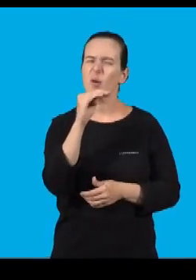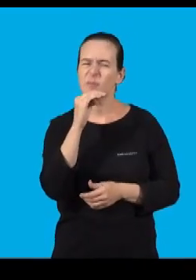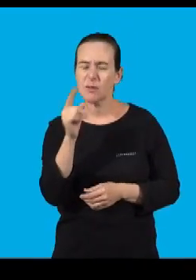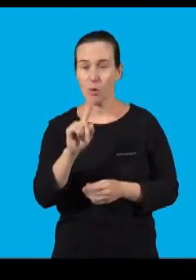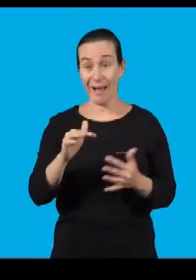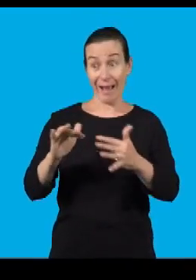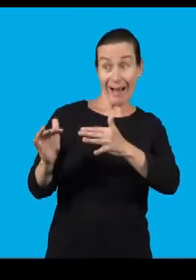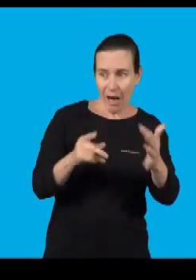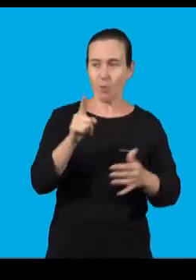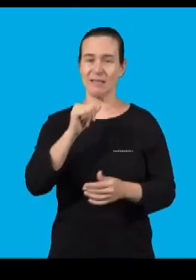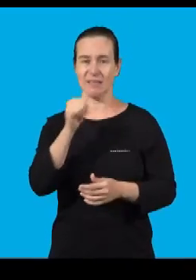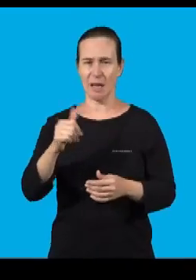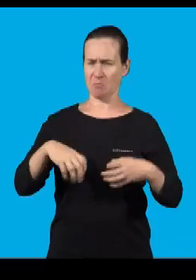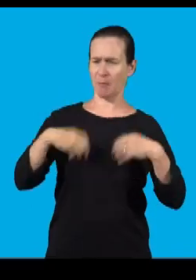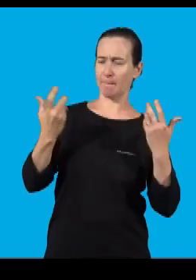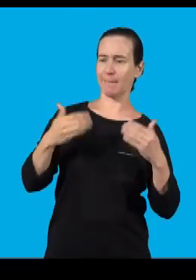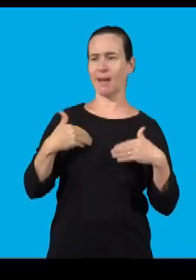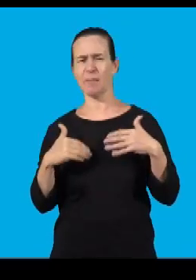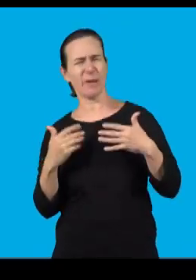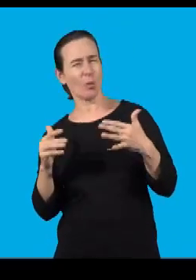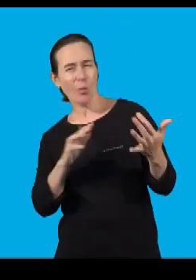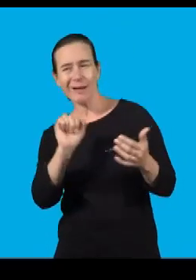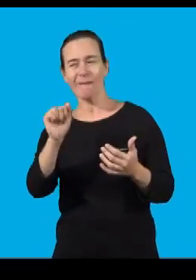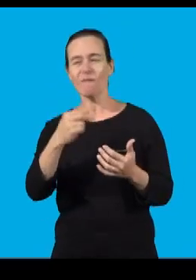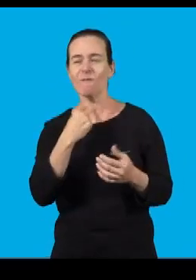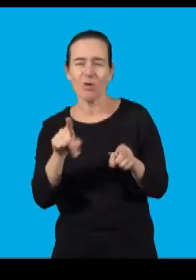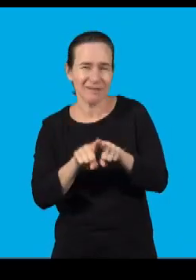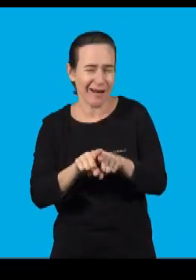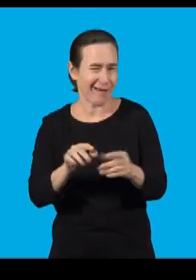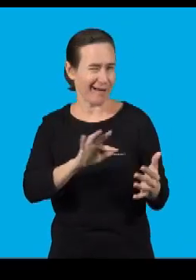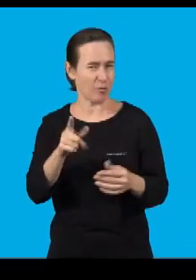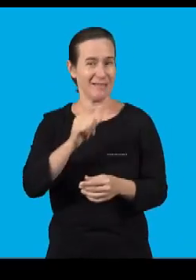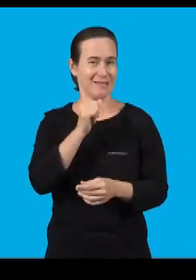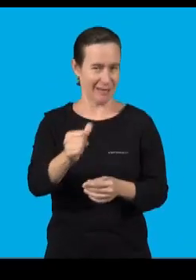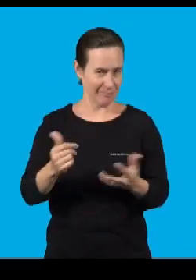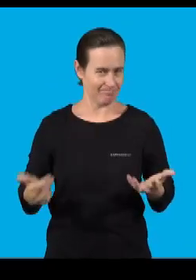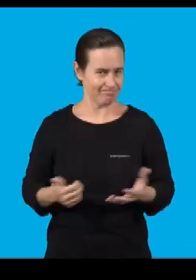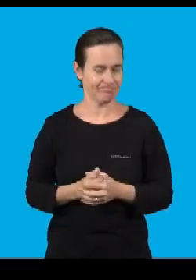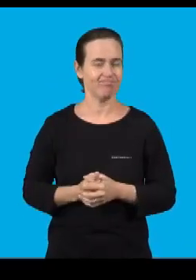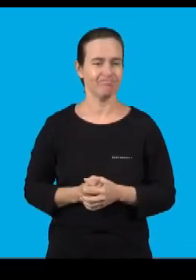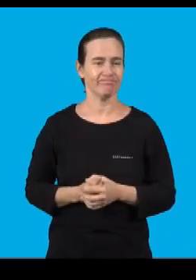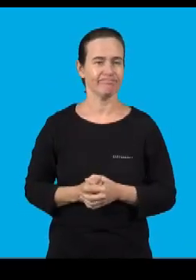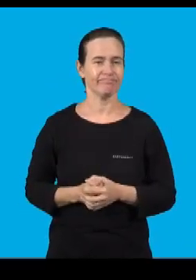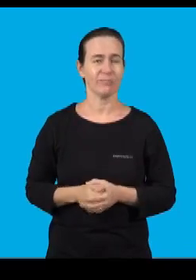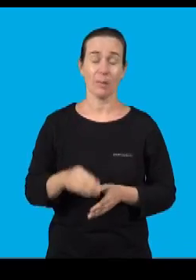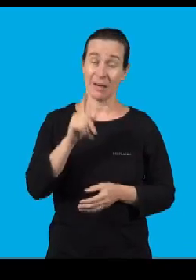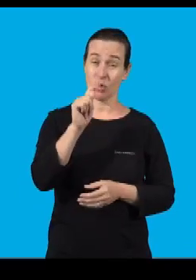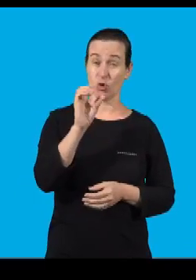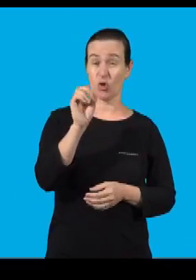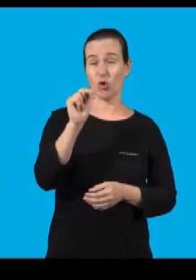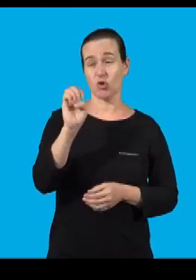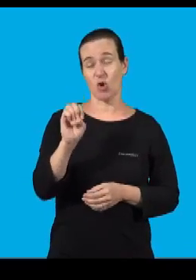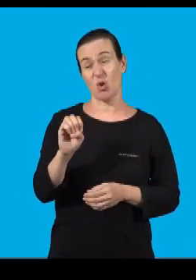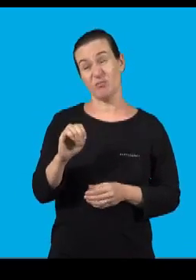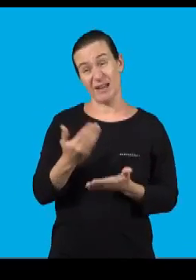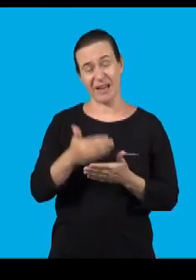how something is said, all right, the way in which the words are uttered. So in this case, his tone is